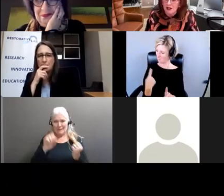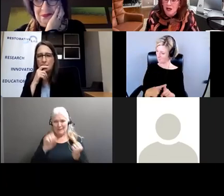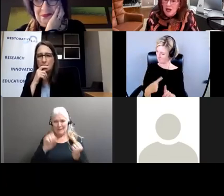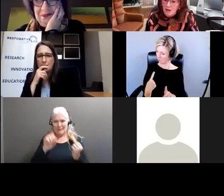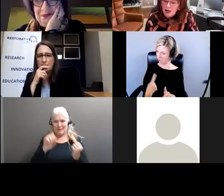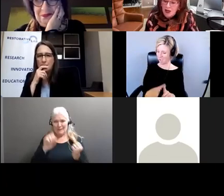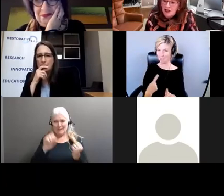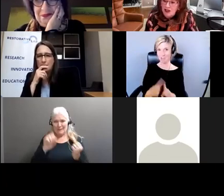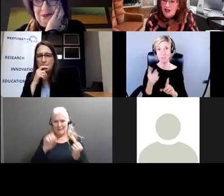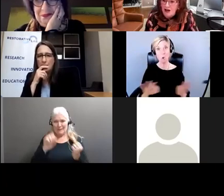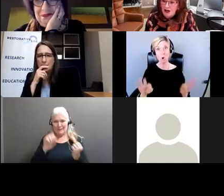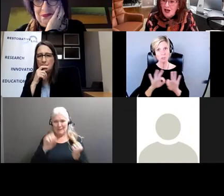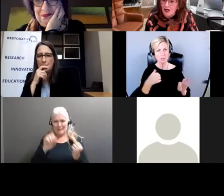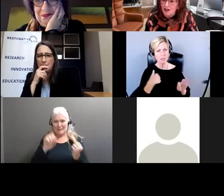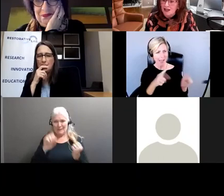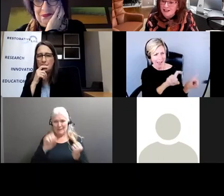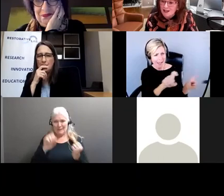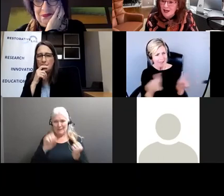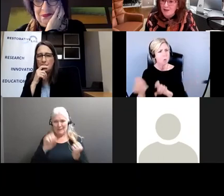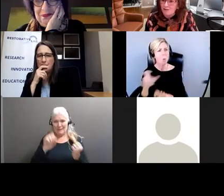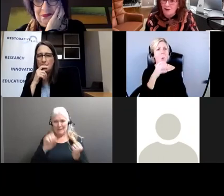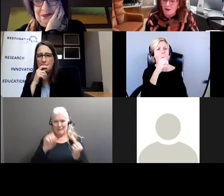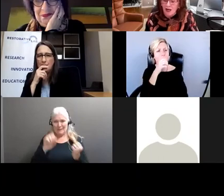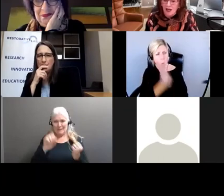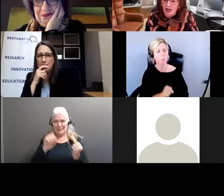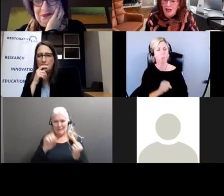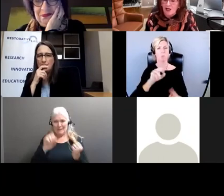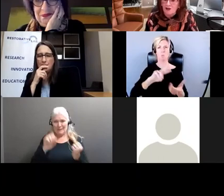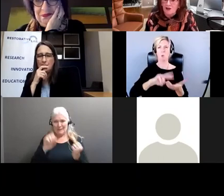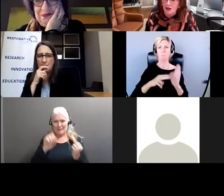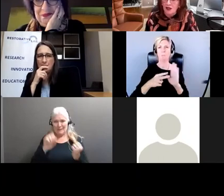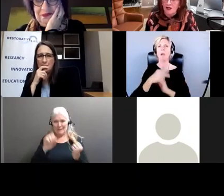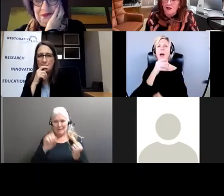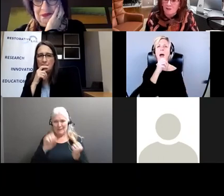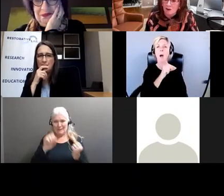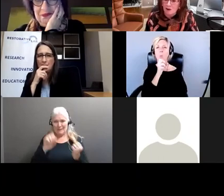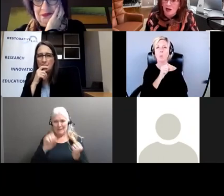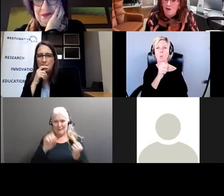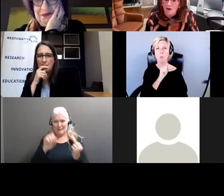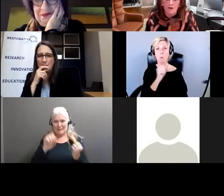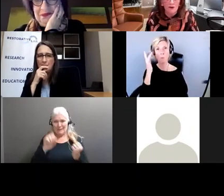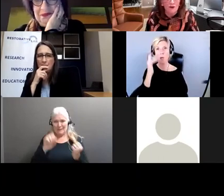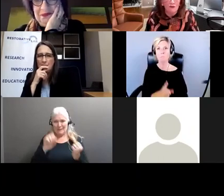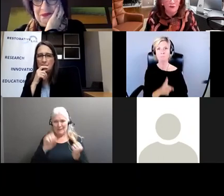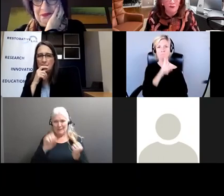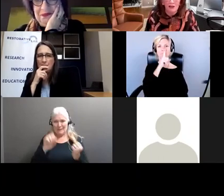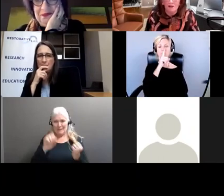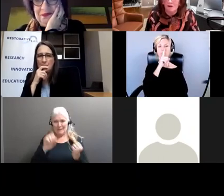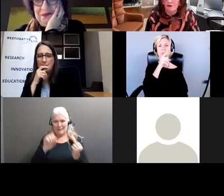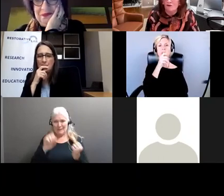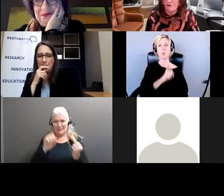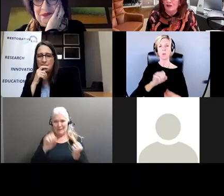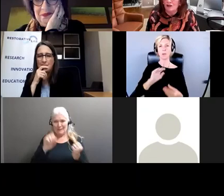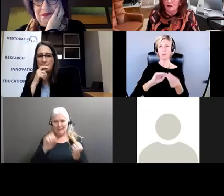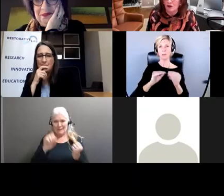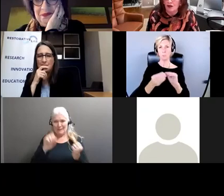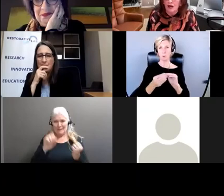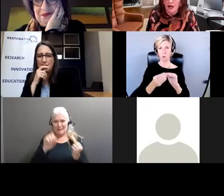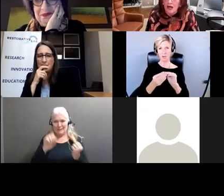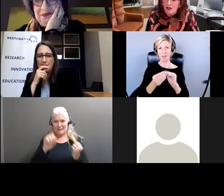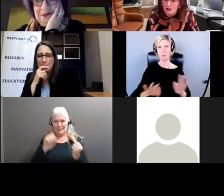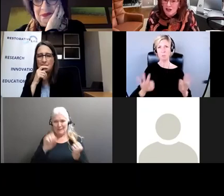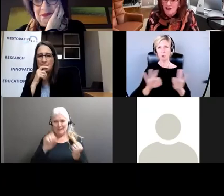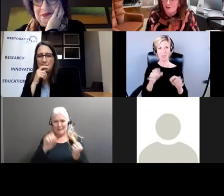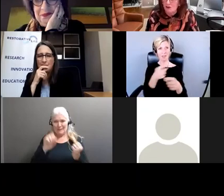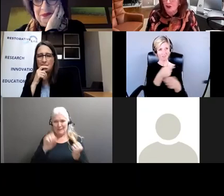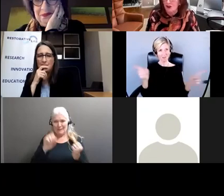that, because they are not, it's not about age. It's about how old you believe and you feel and you are.